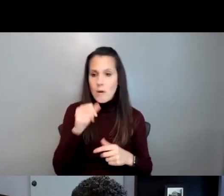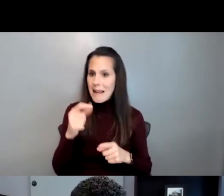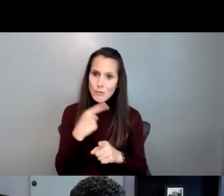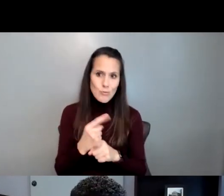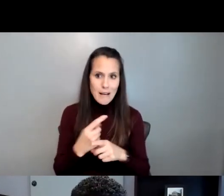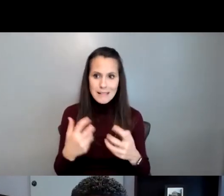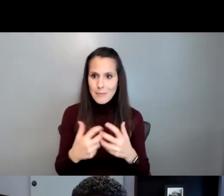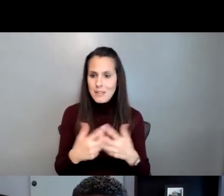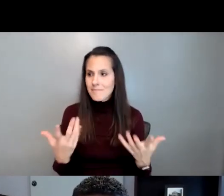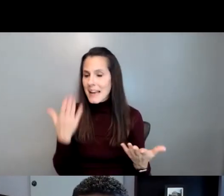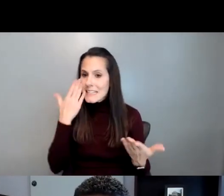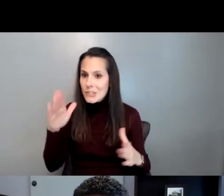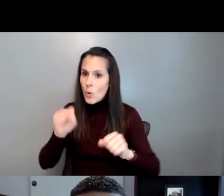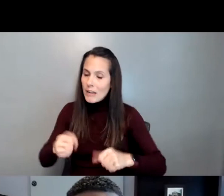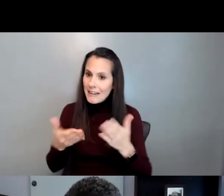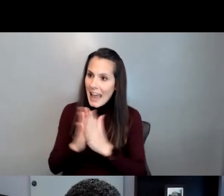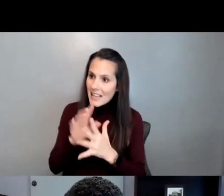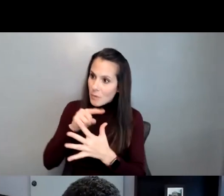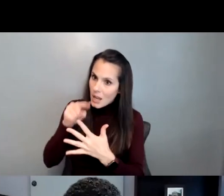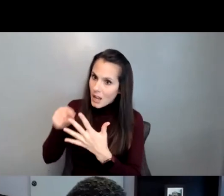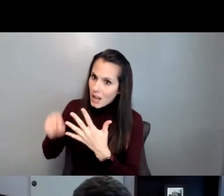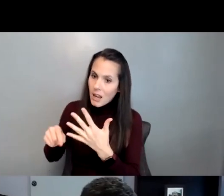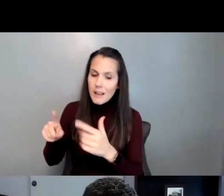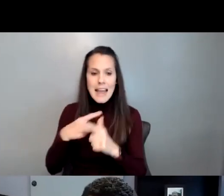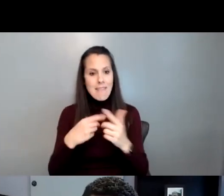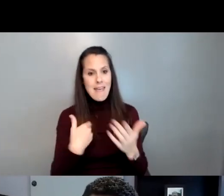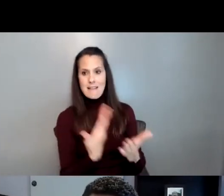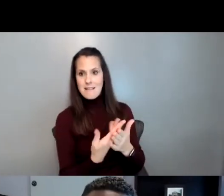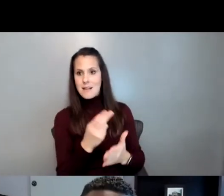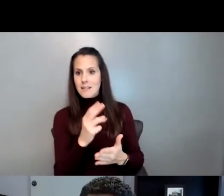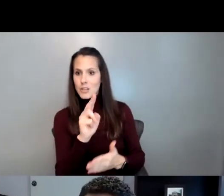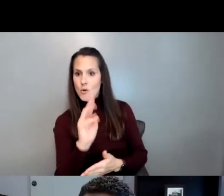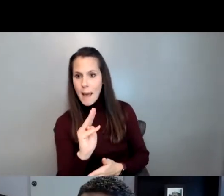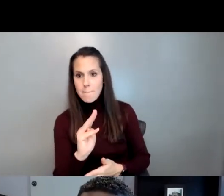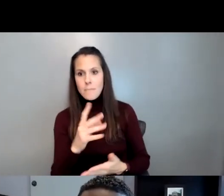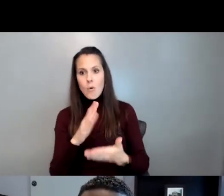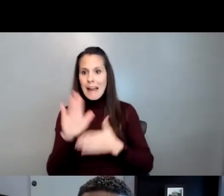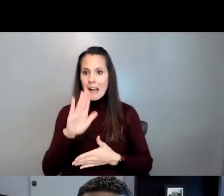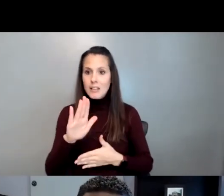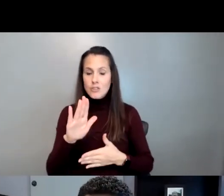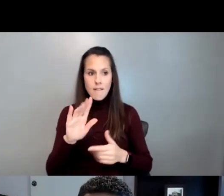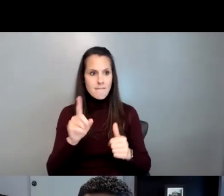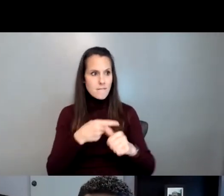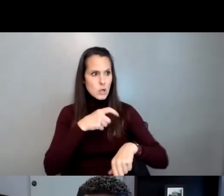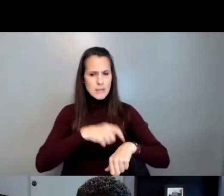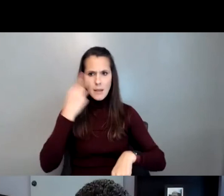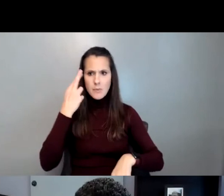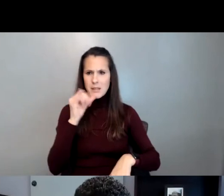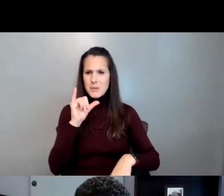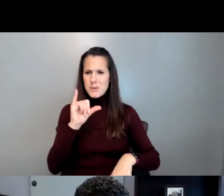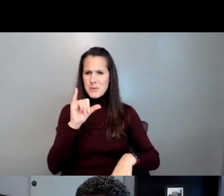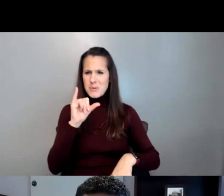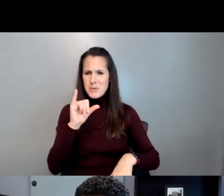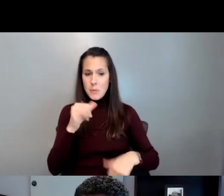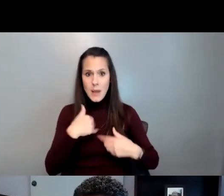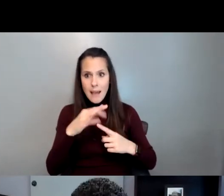that they could have gotten accommodations, and then get to Michigan or get to college. And that's the first time that they actually realize that there are offices